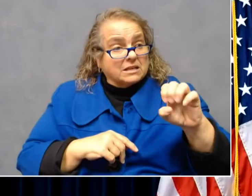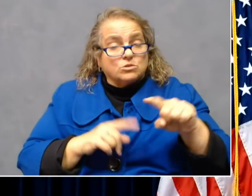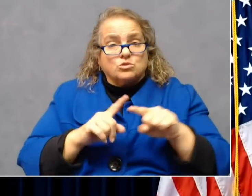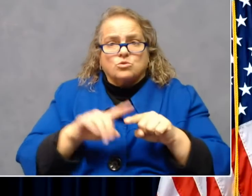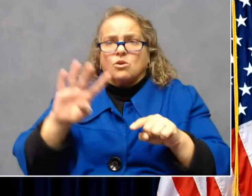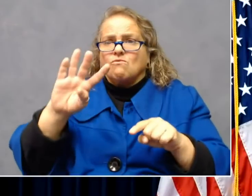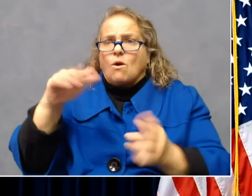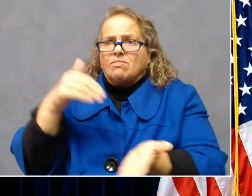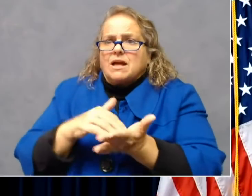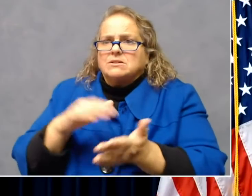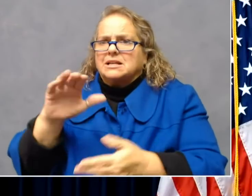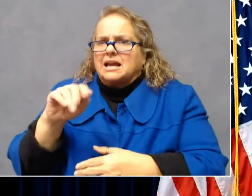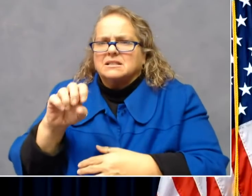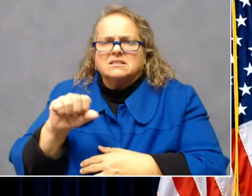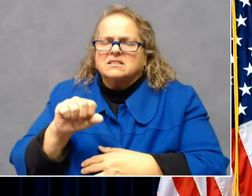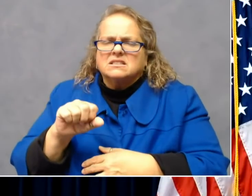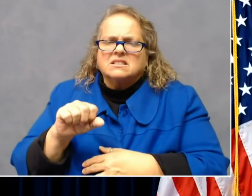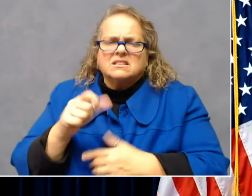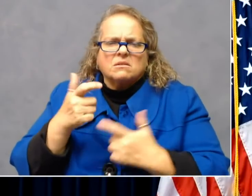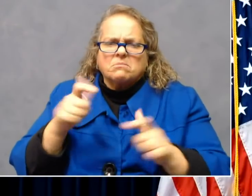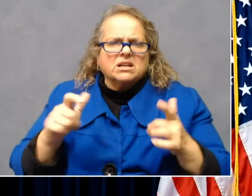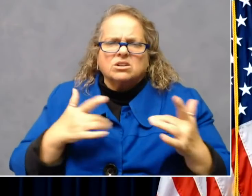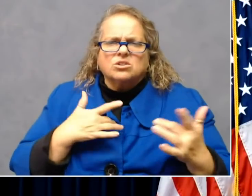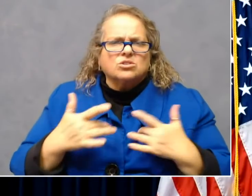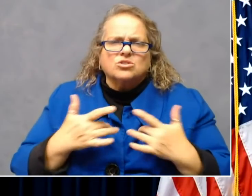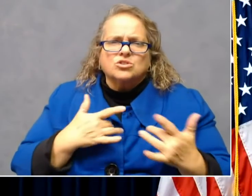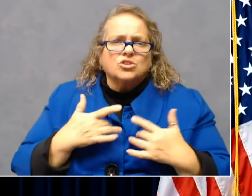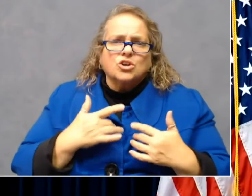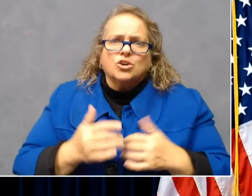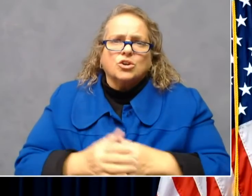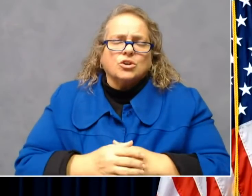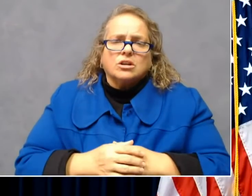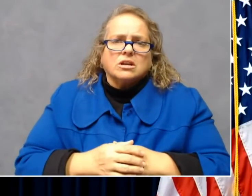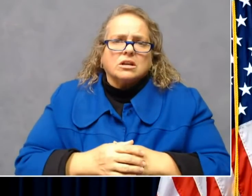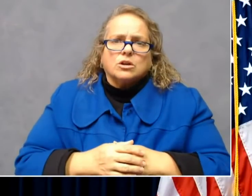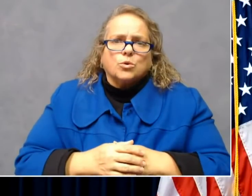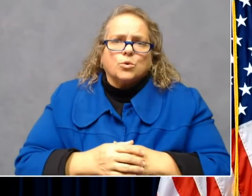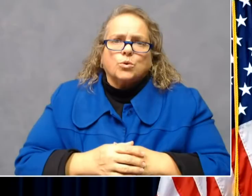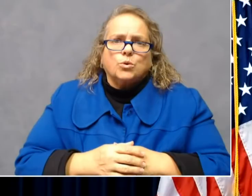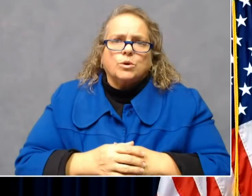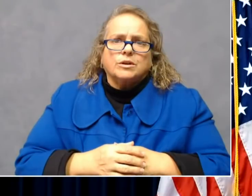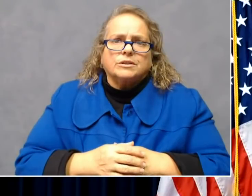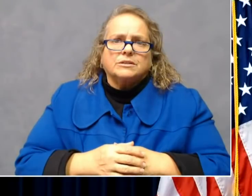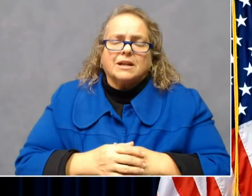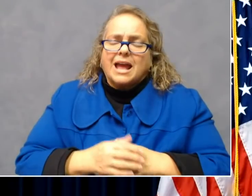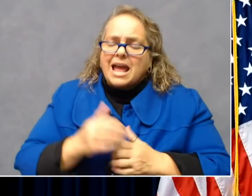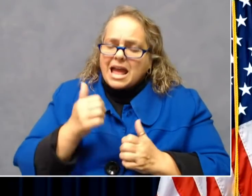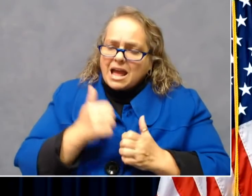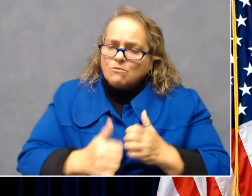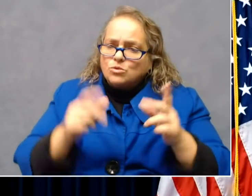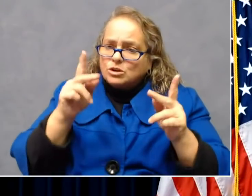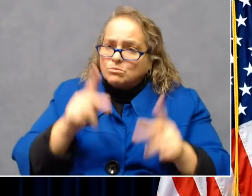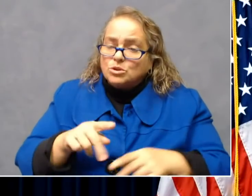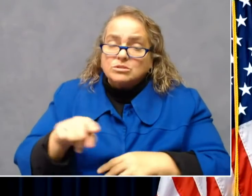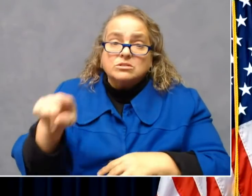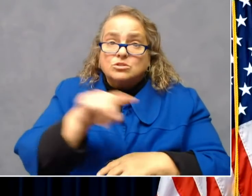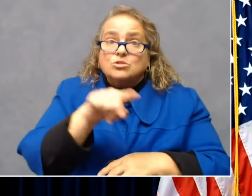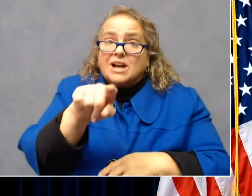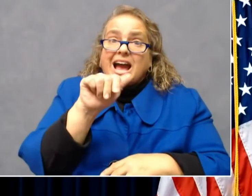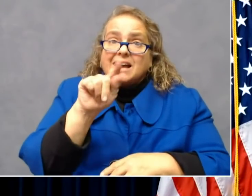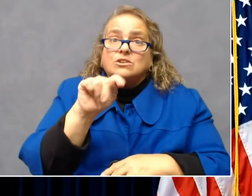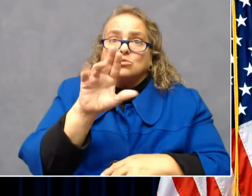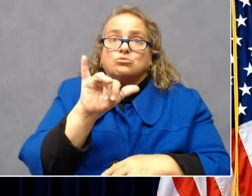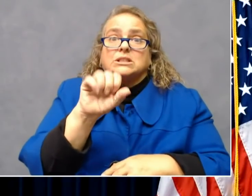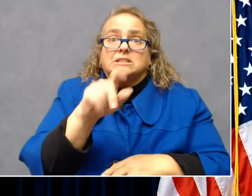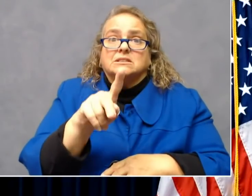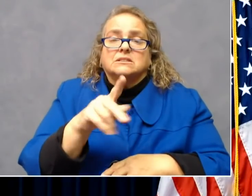concerning. And it puts every individual out there at risk. So please wear your mask. And today I'm going to